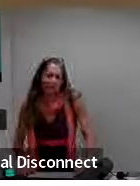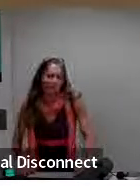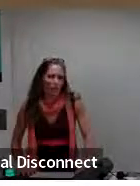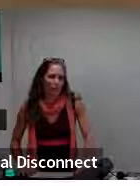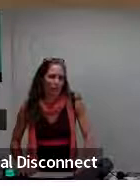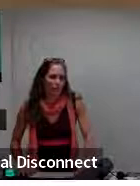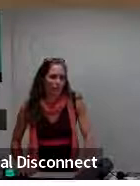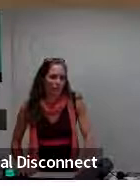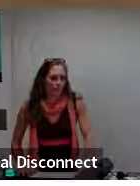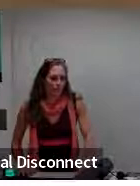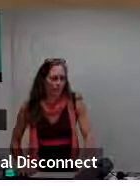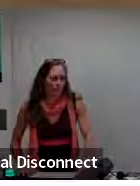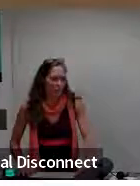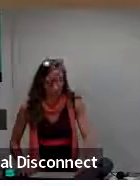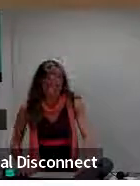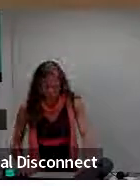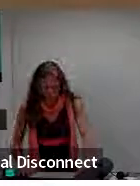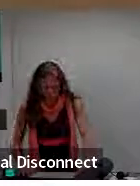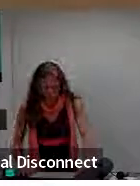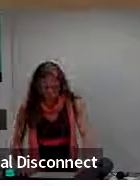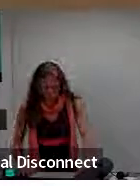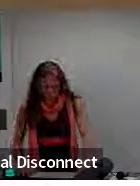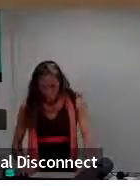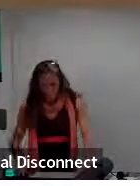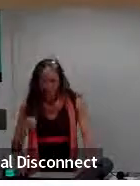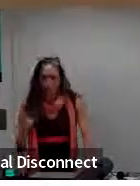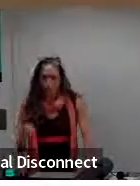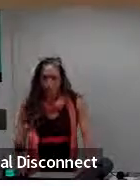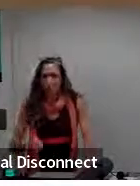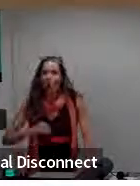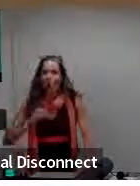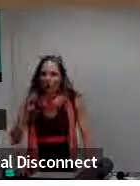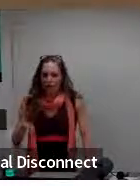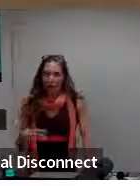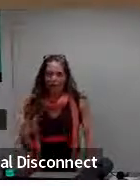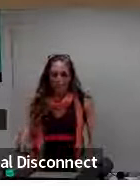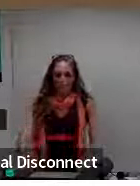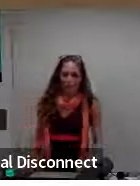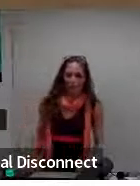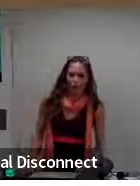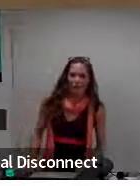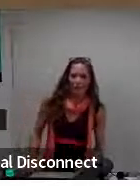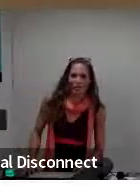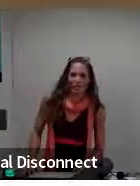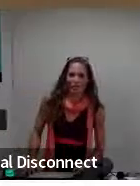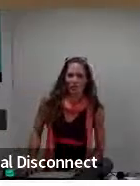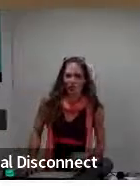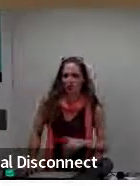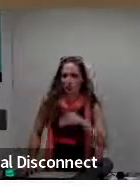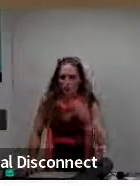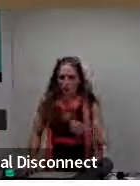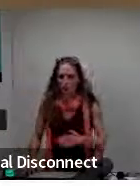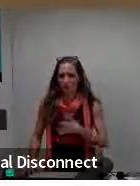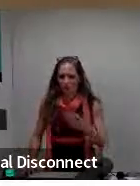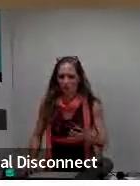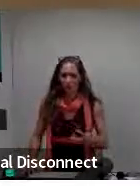happening in many of our social media platforms. What we see in our social media platforms is that those who have already kind of a voice that is often heard,